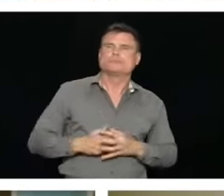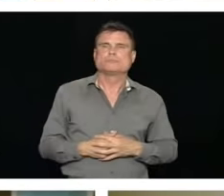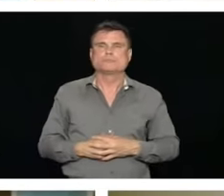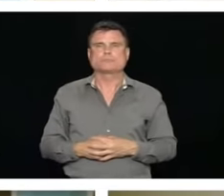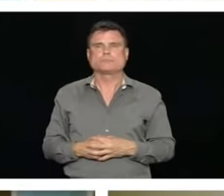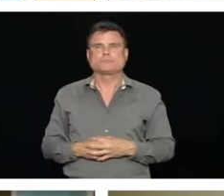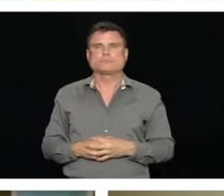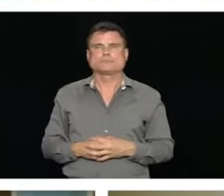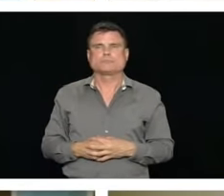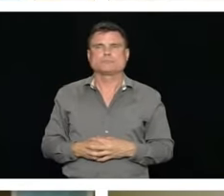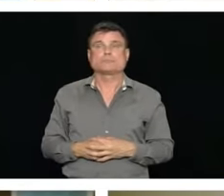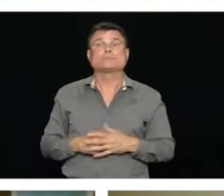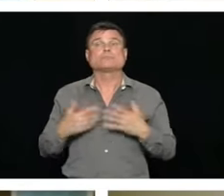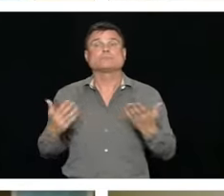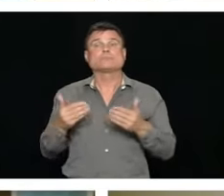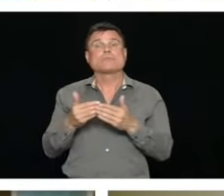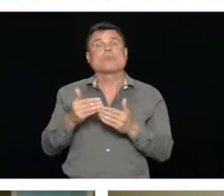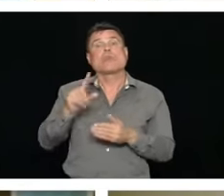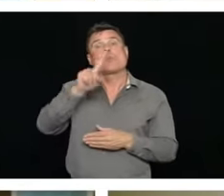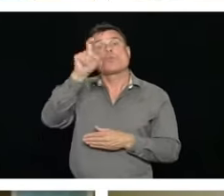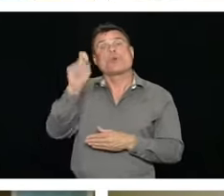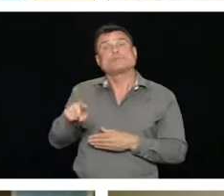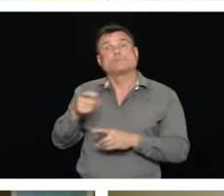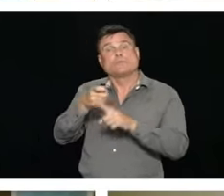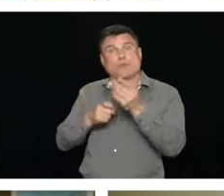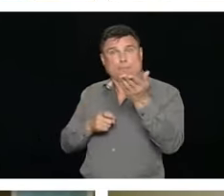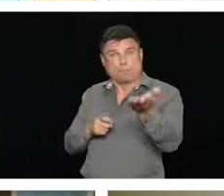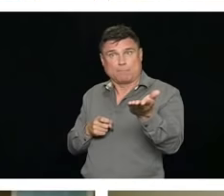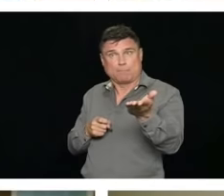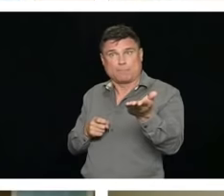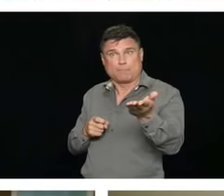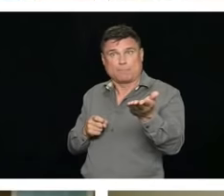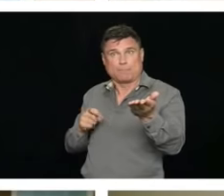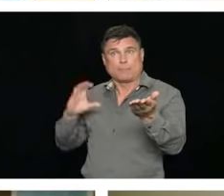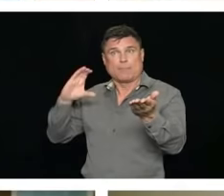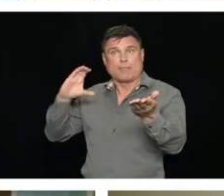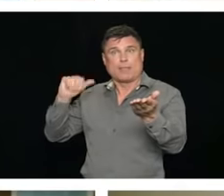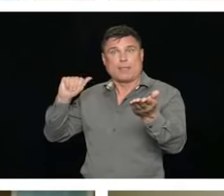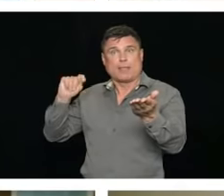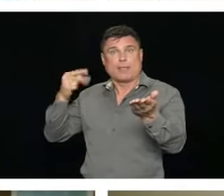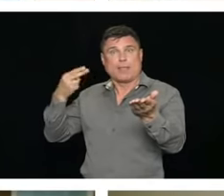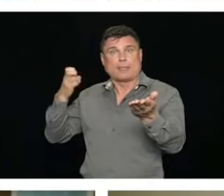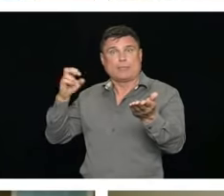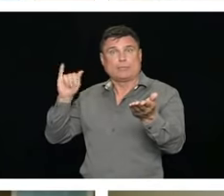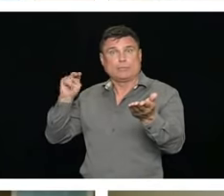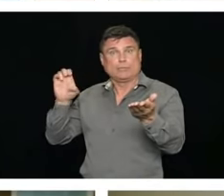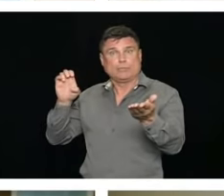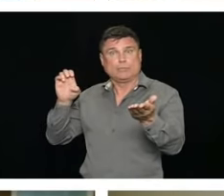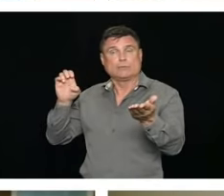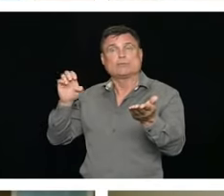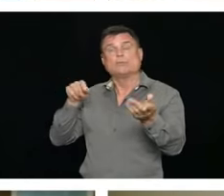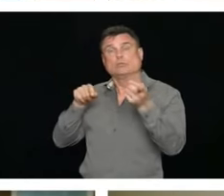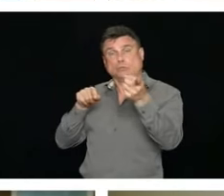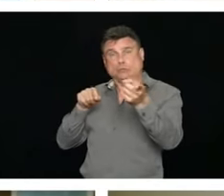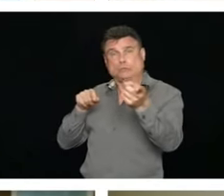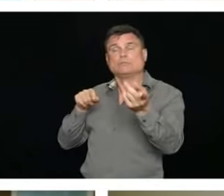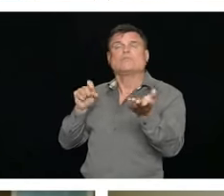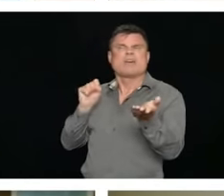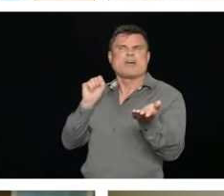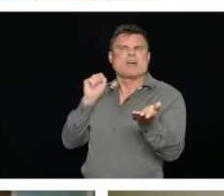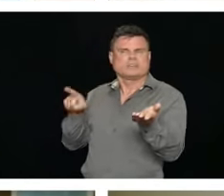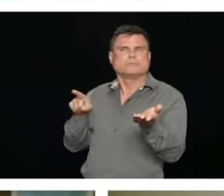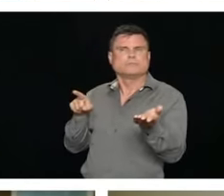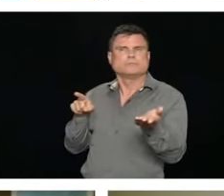workload for teachers and support staff. What is the expectations of teachers? Are they expected to teach at school while also supporting